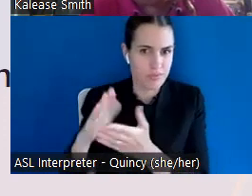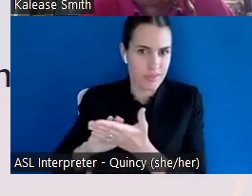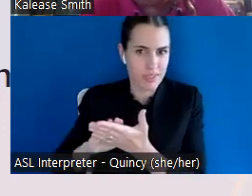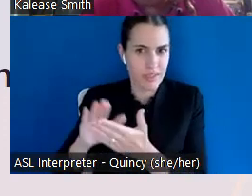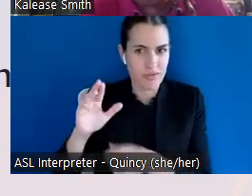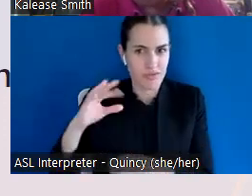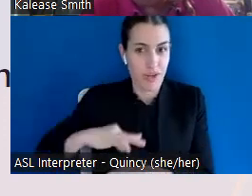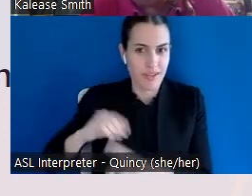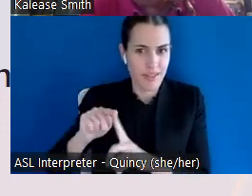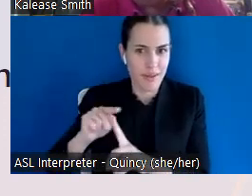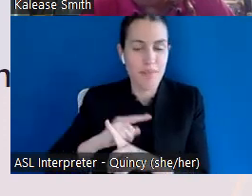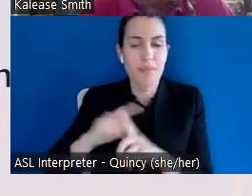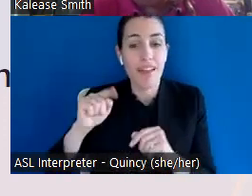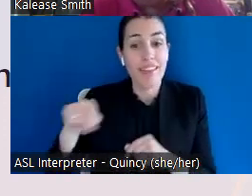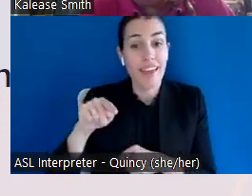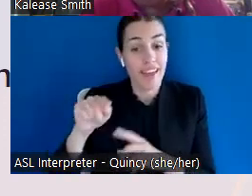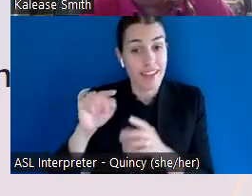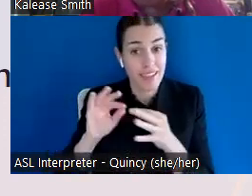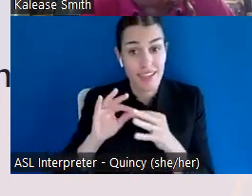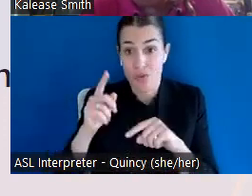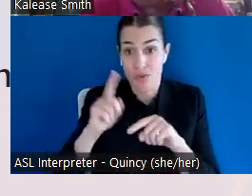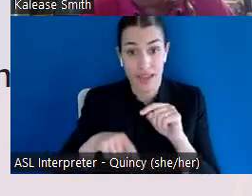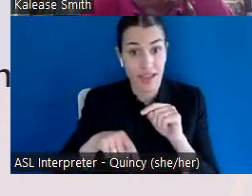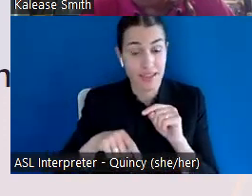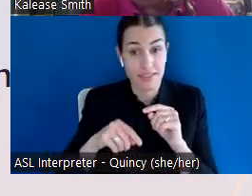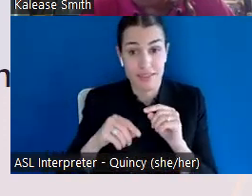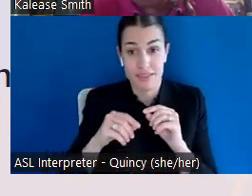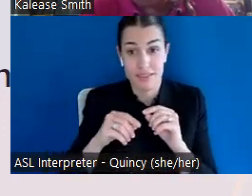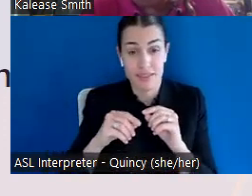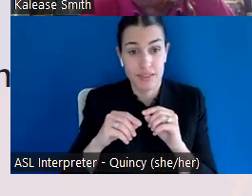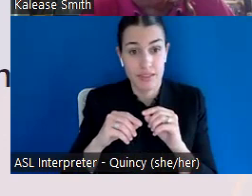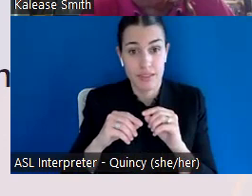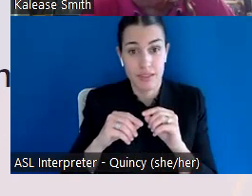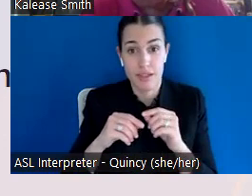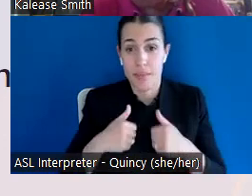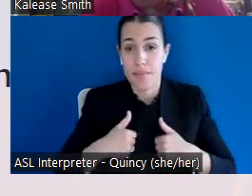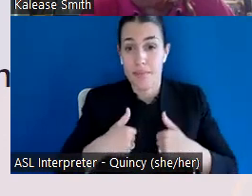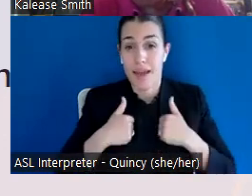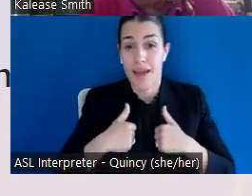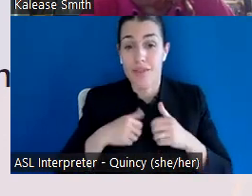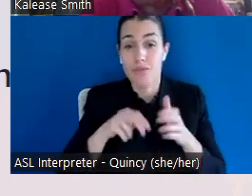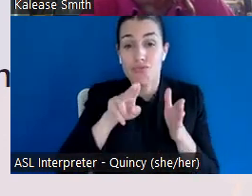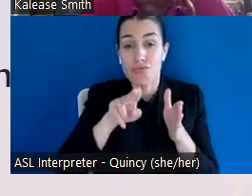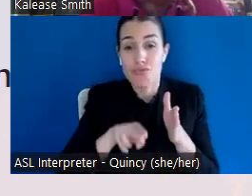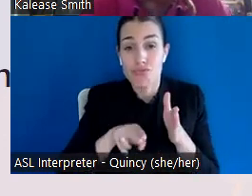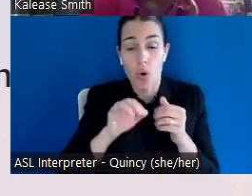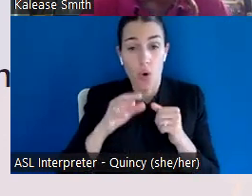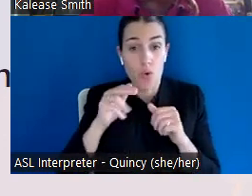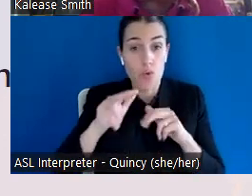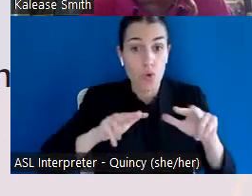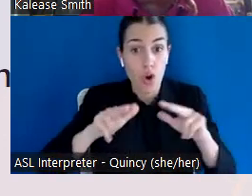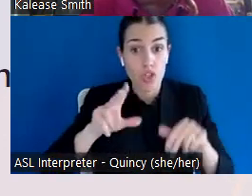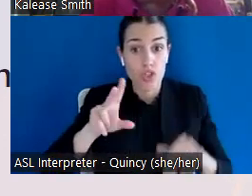is due, but they had said, you know, you can't bubble bath or you can't walk your dog out of trauma or the stress that you